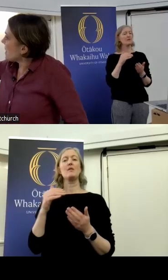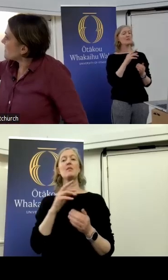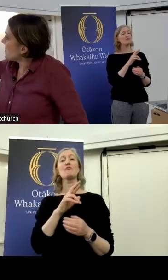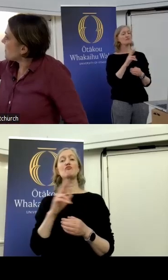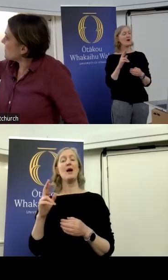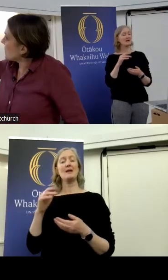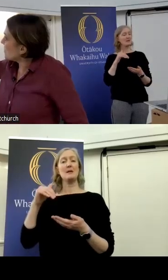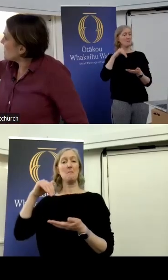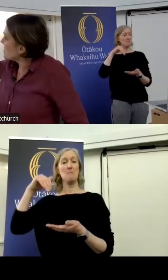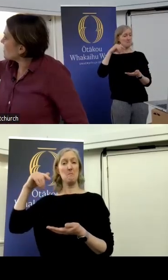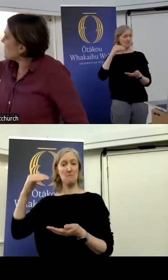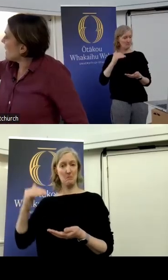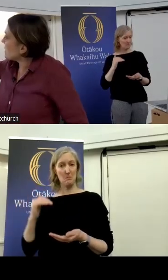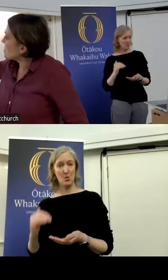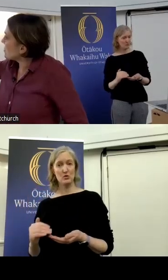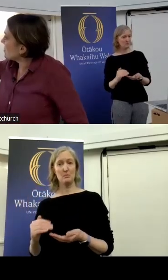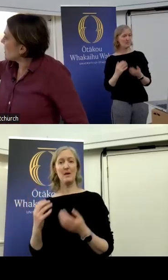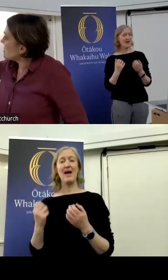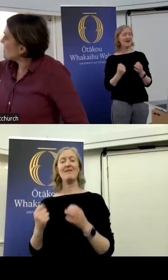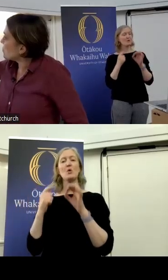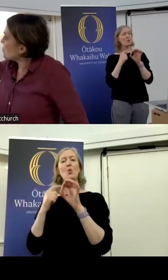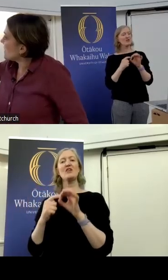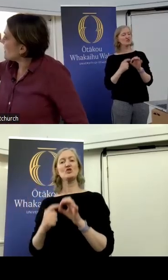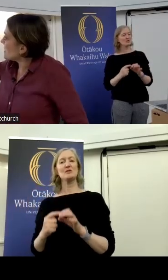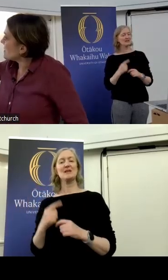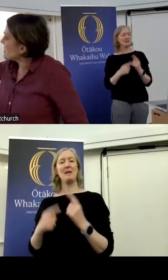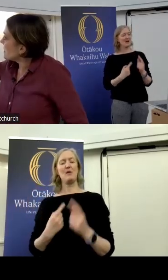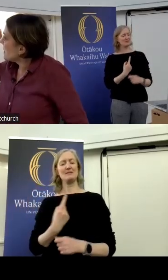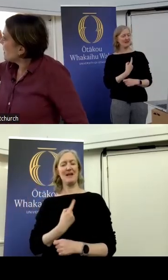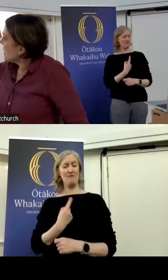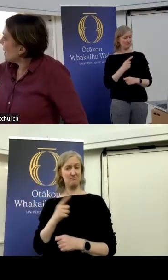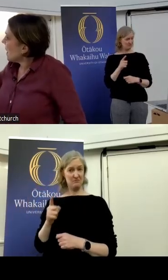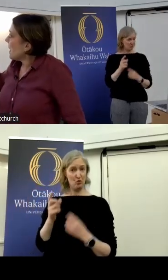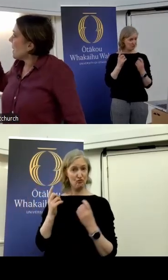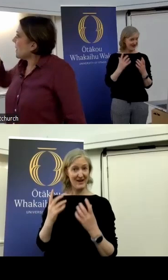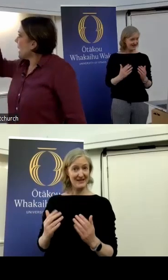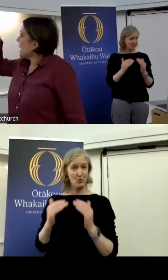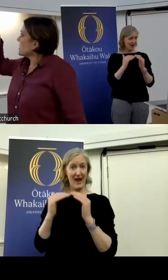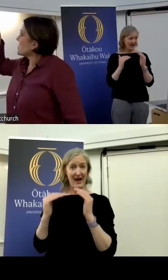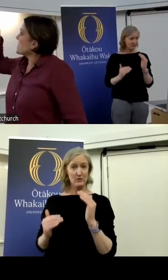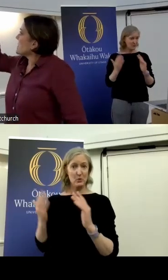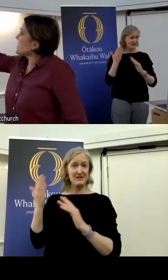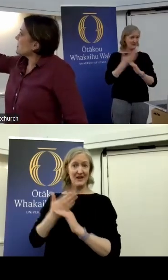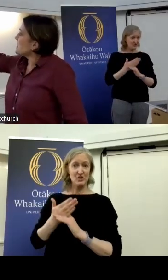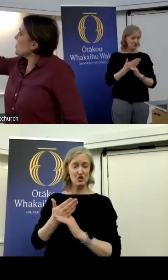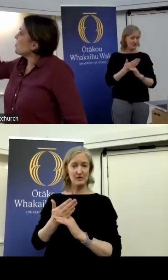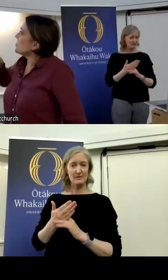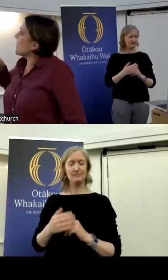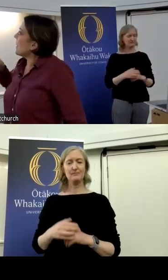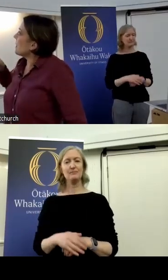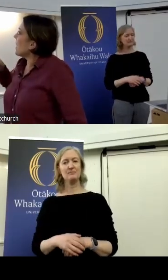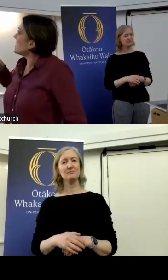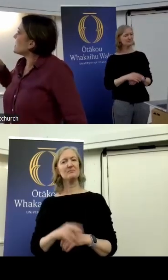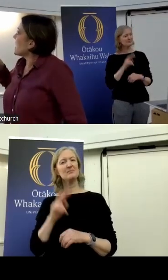is some of the questions relating to individual readiness. And you can see that